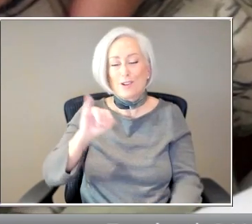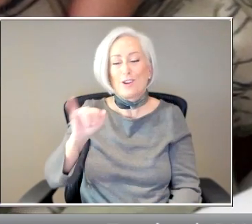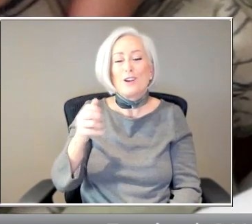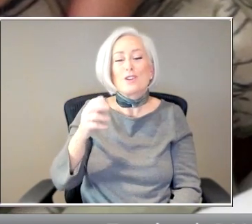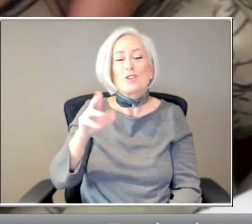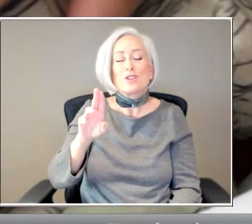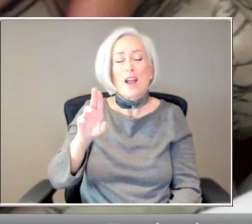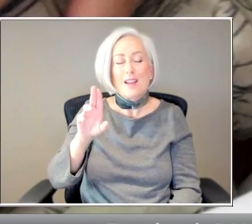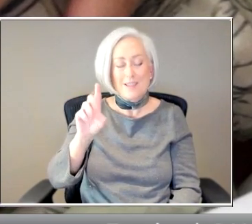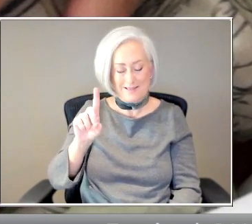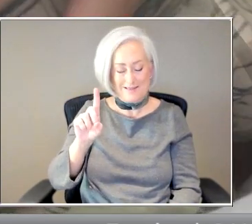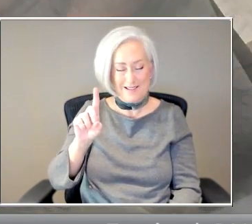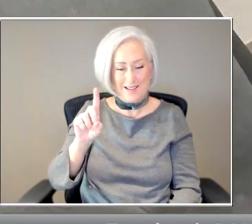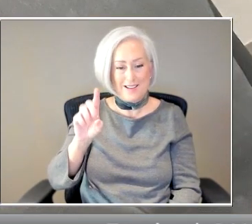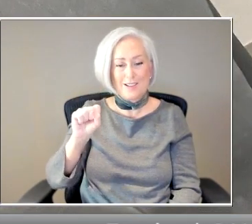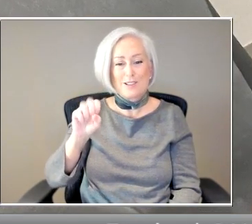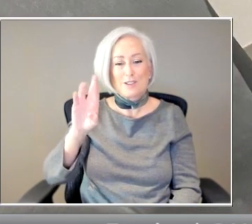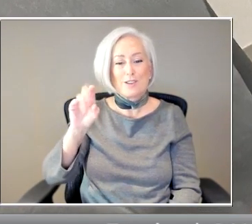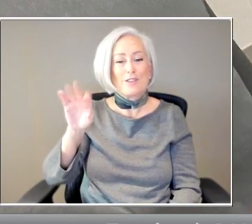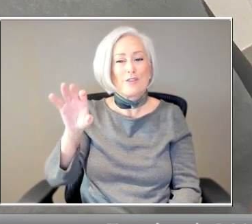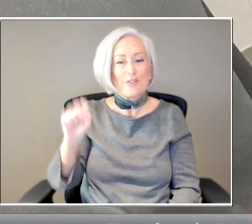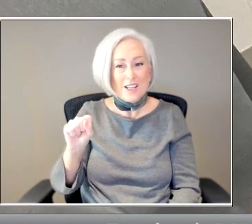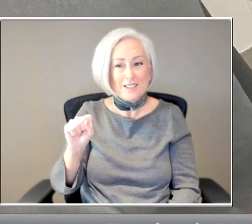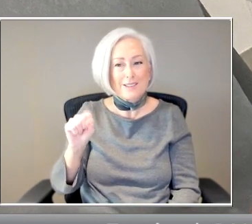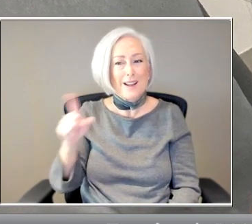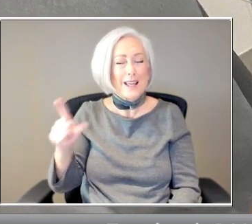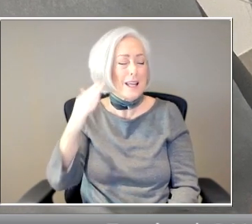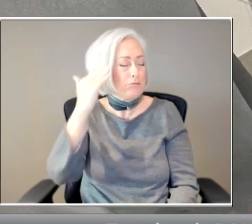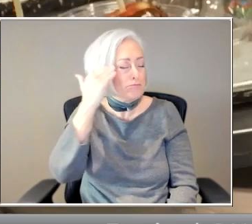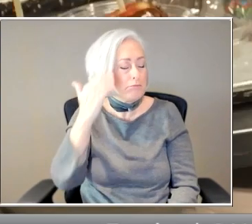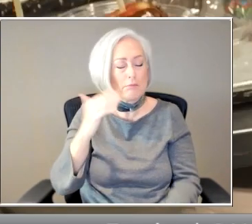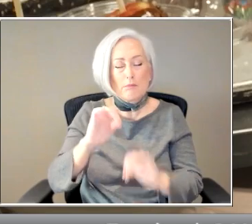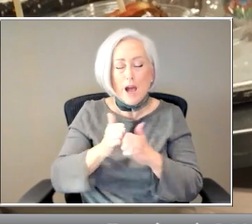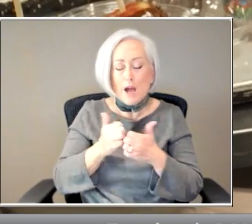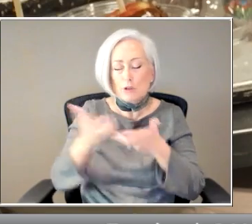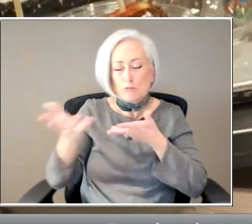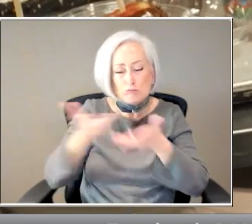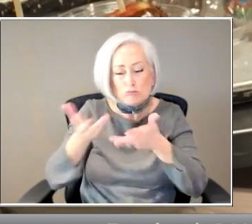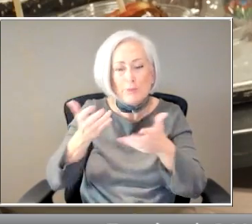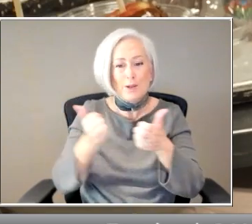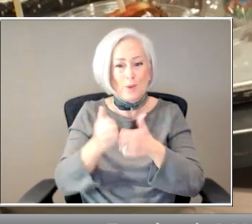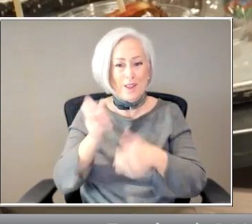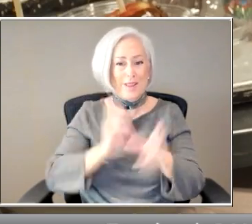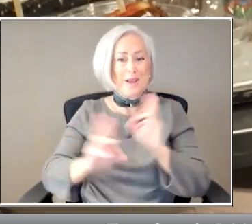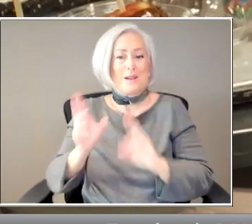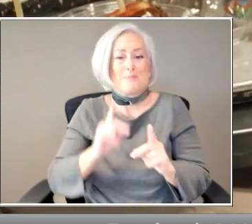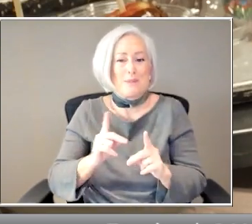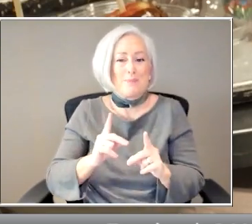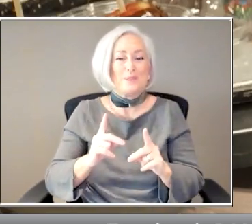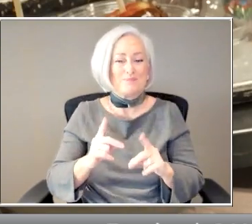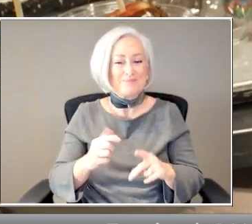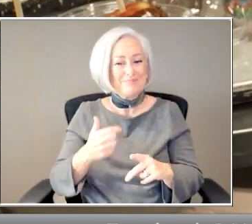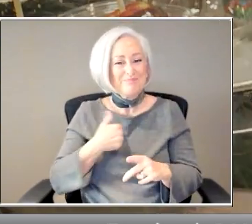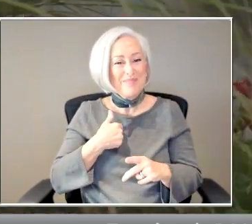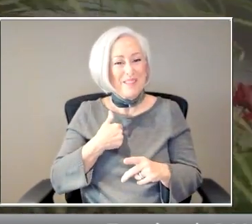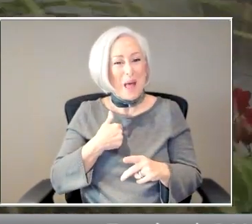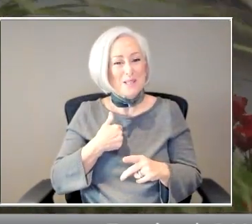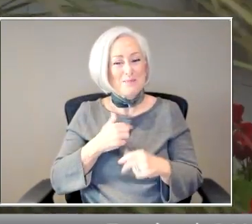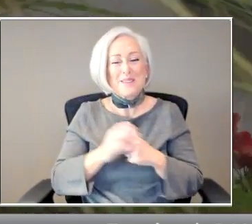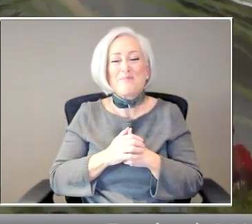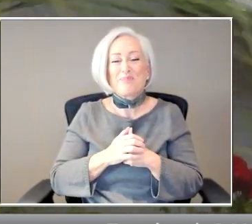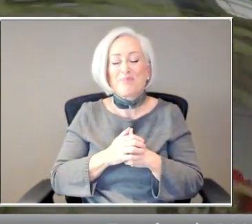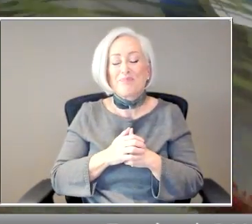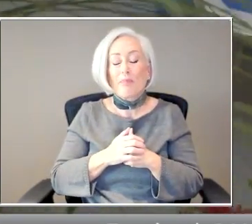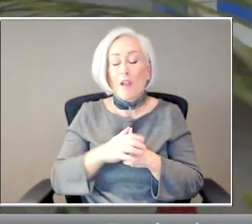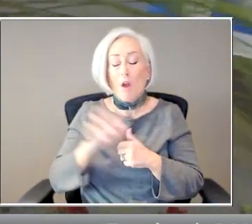his knowing how to talk to people when they're nervous, which is me all the time. Also a huge help in the